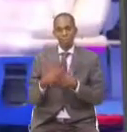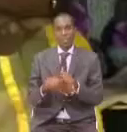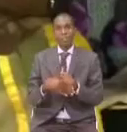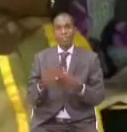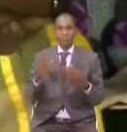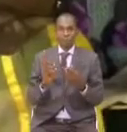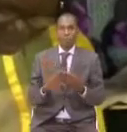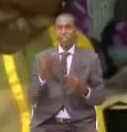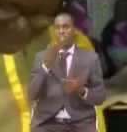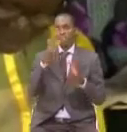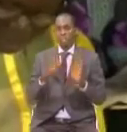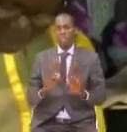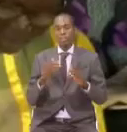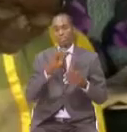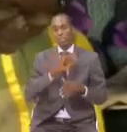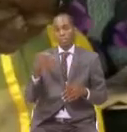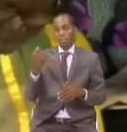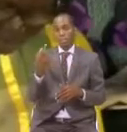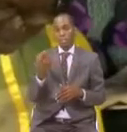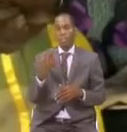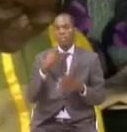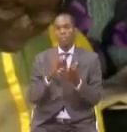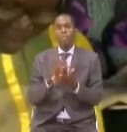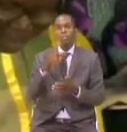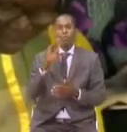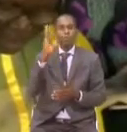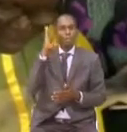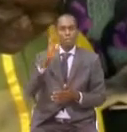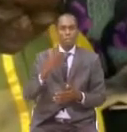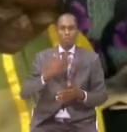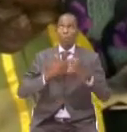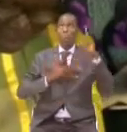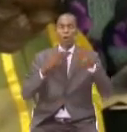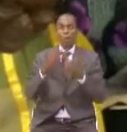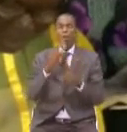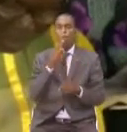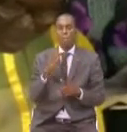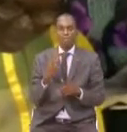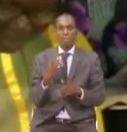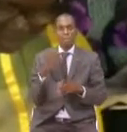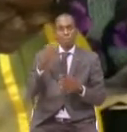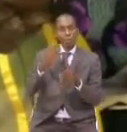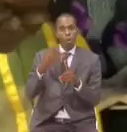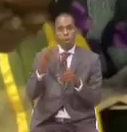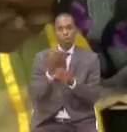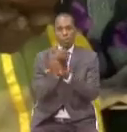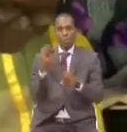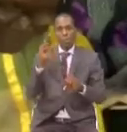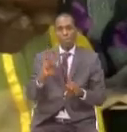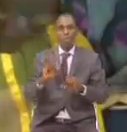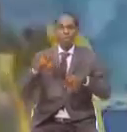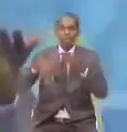shall my word be that goeth forth out of my mouth. The word of salvation going forth